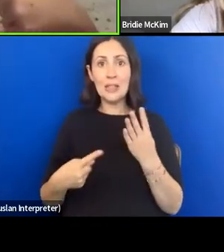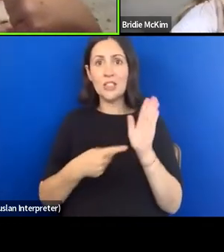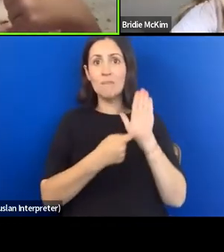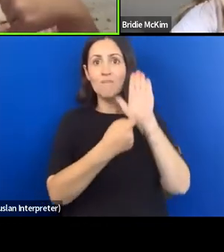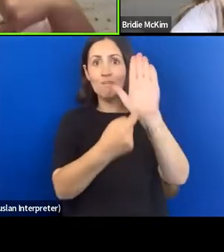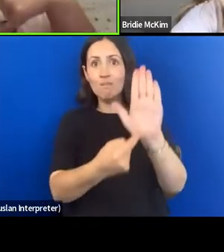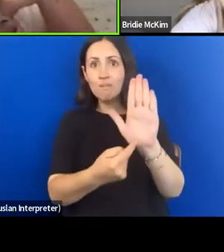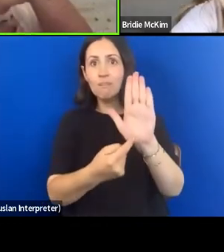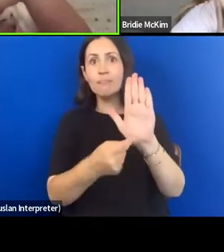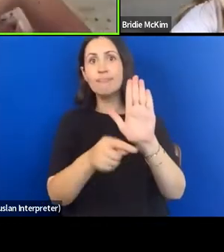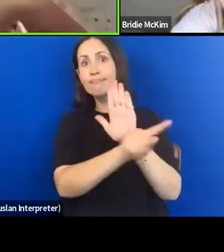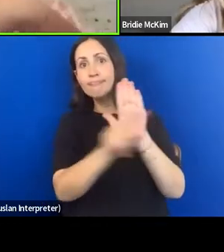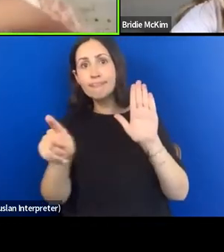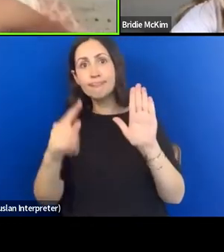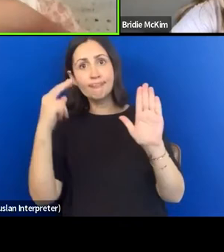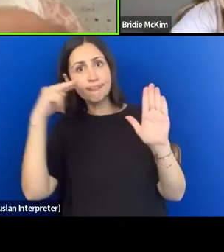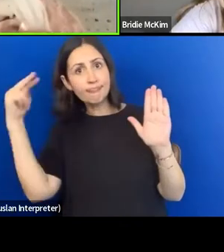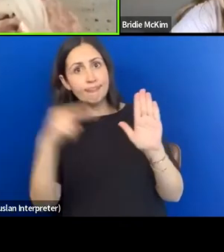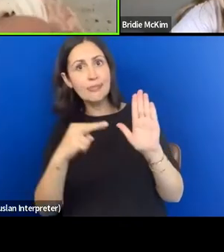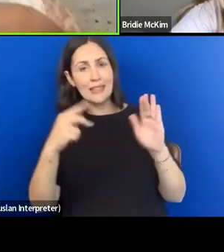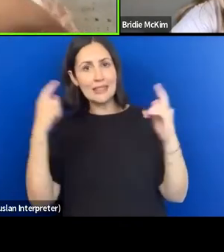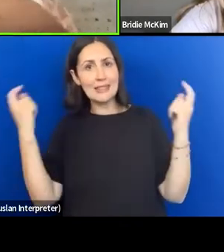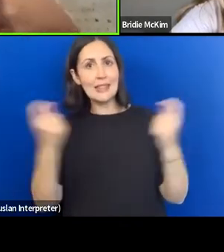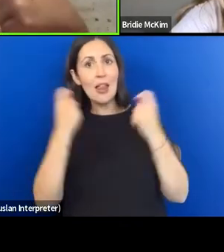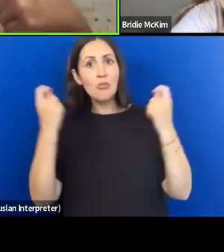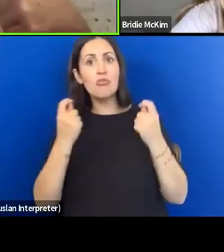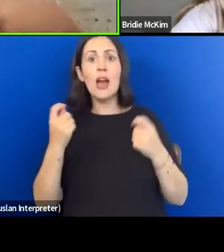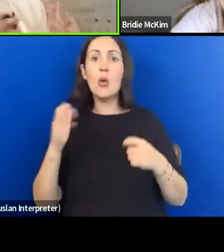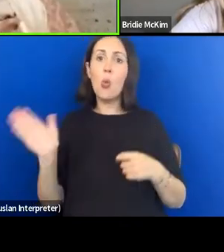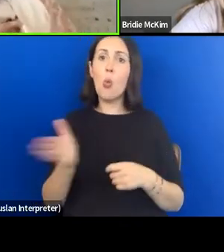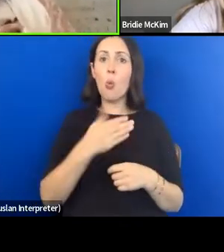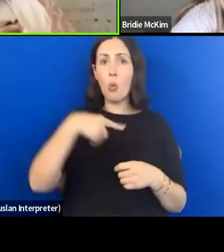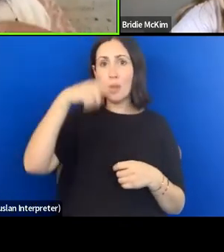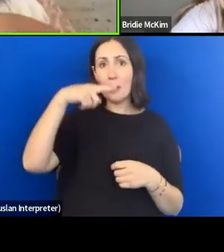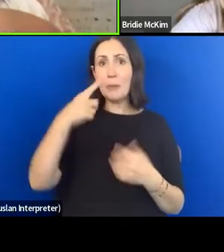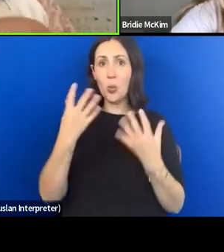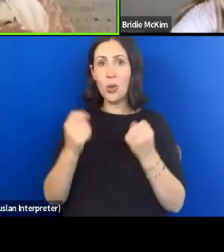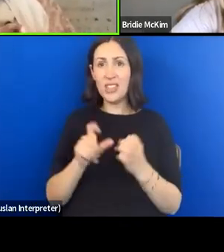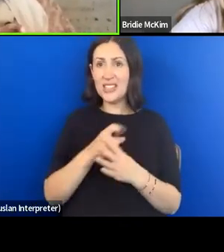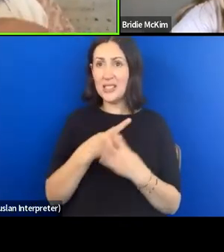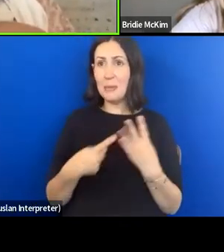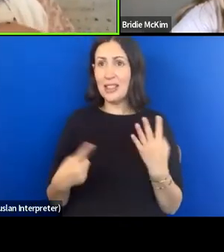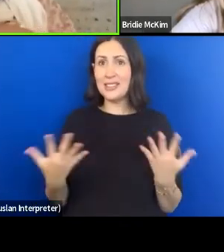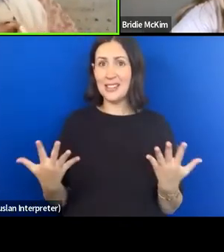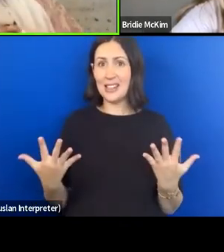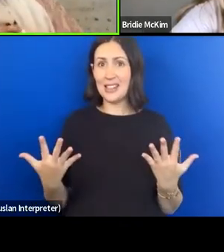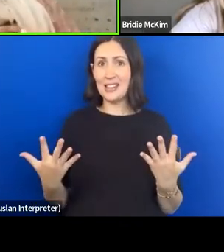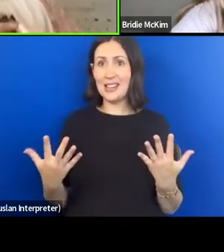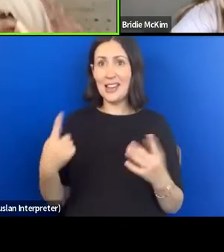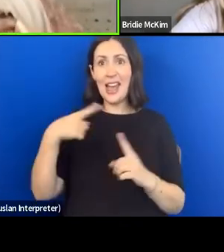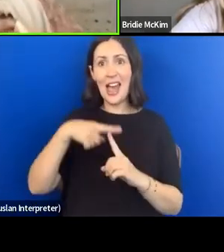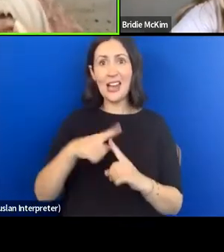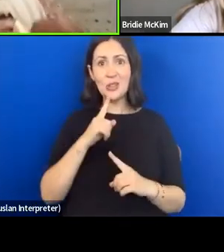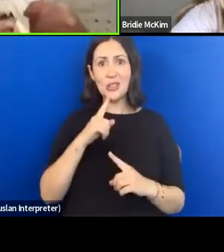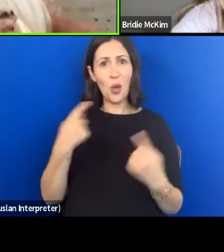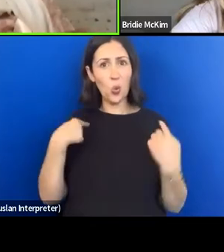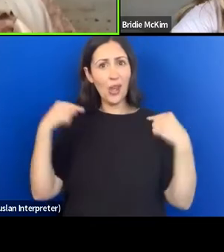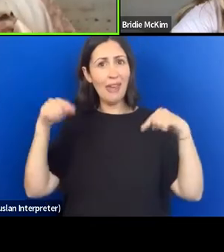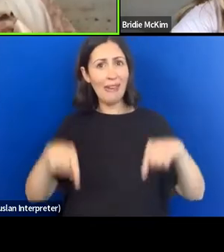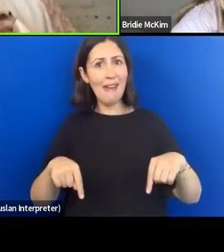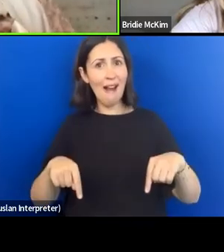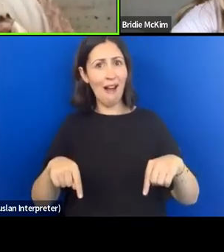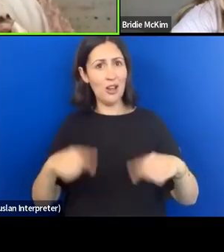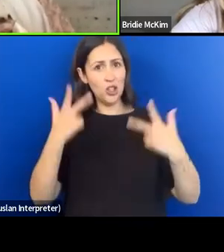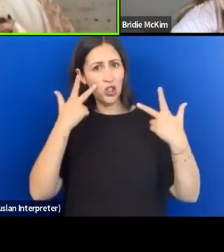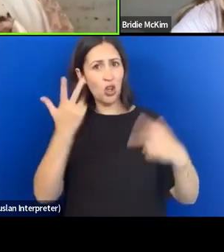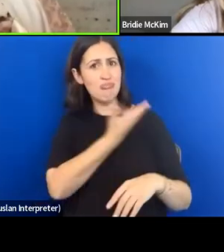celebrated and to be recognized and to claim that space for kind of pride. I